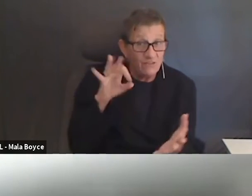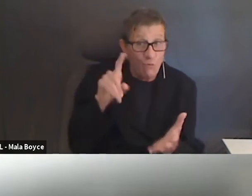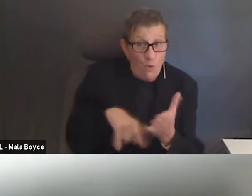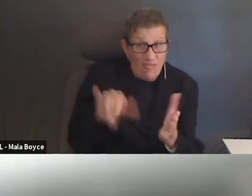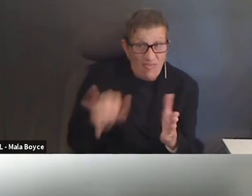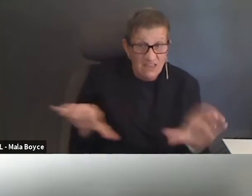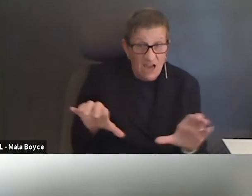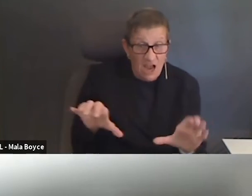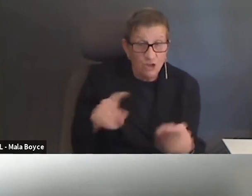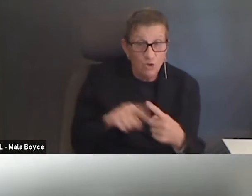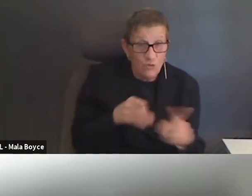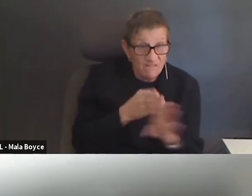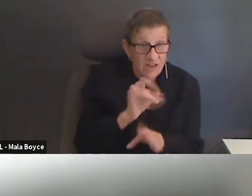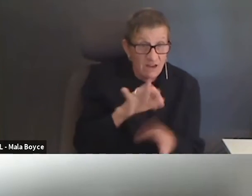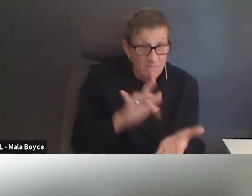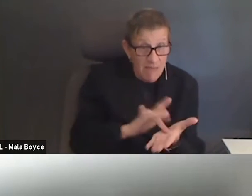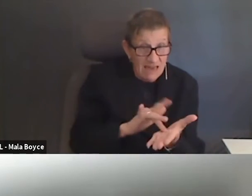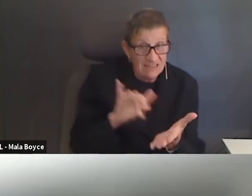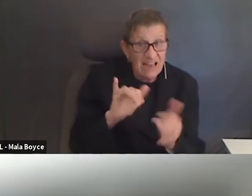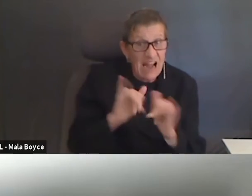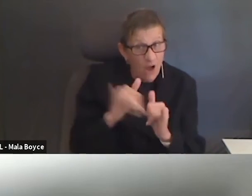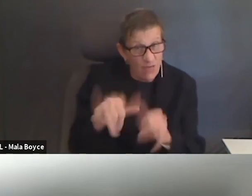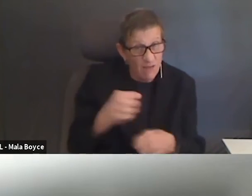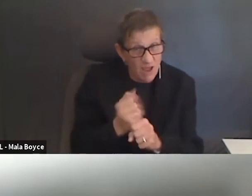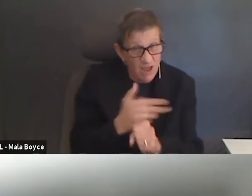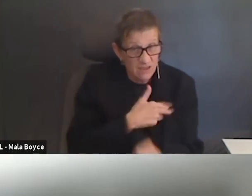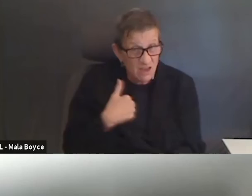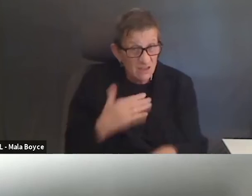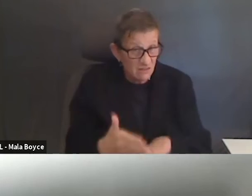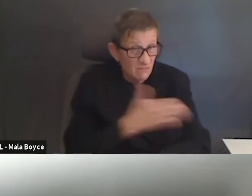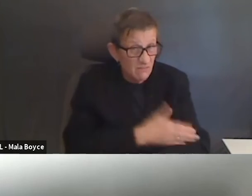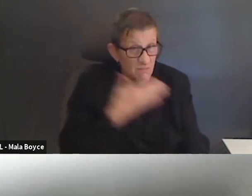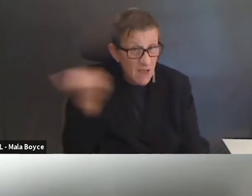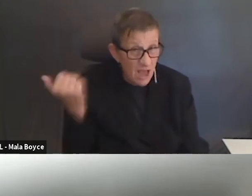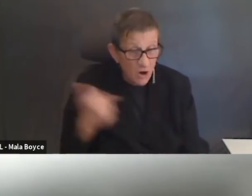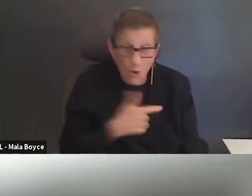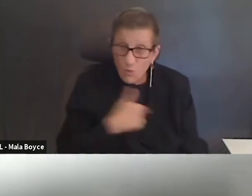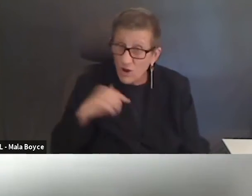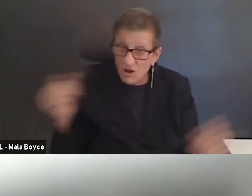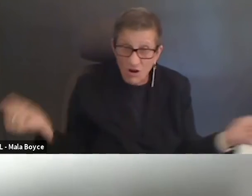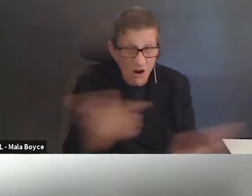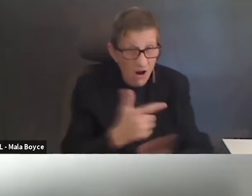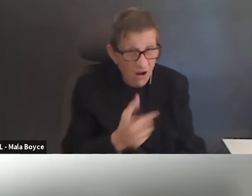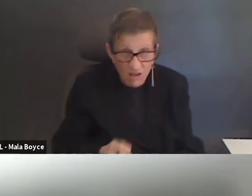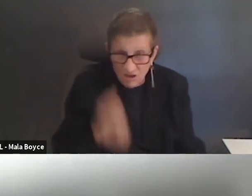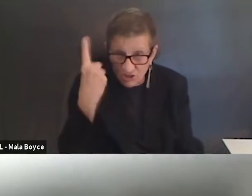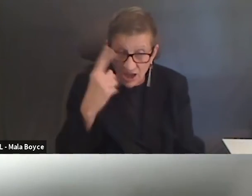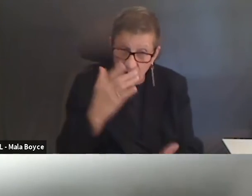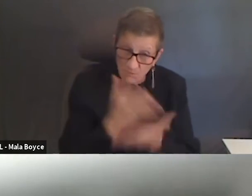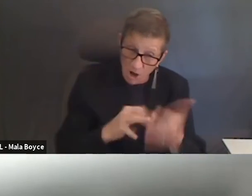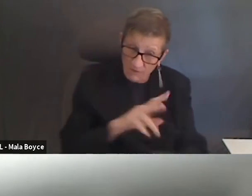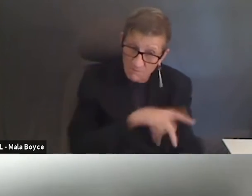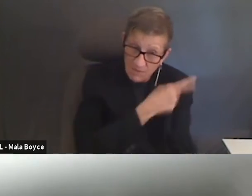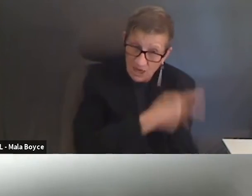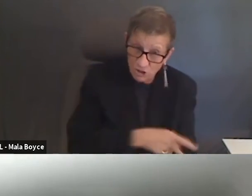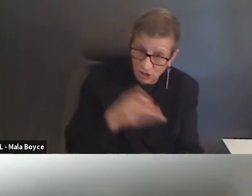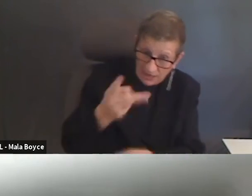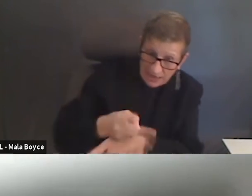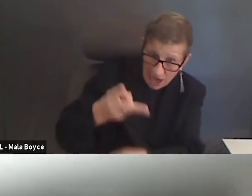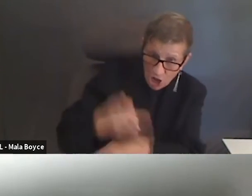us better. We all clearly understand that an important part of patient care is the